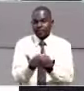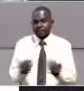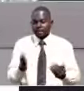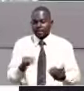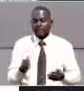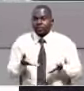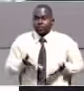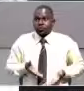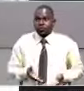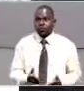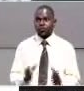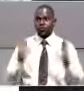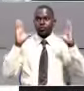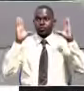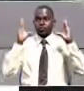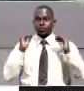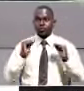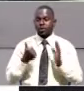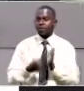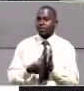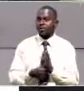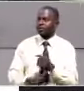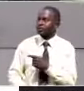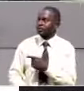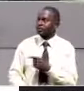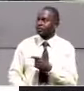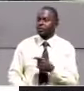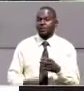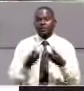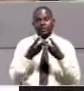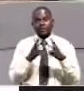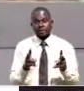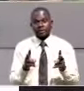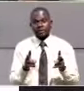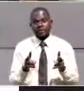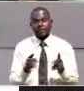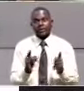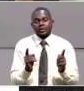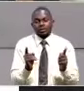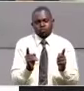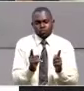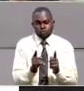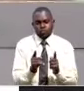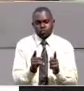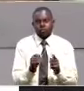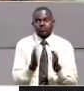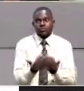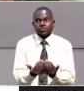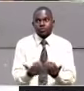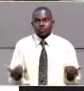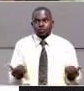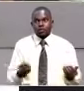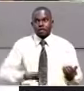birth, to revert the hearing loss problem. It's important to know from the start because there's a small window for children up